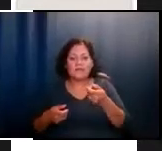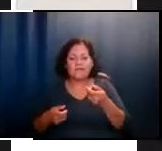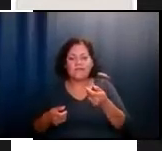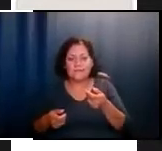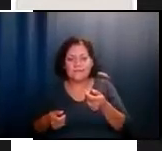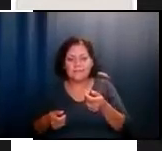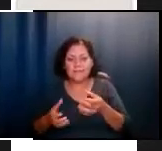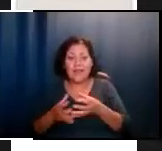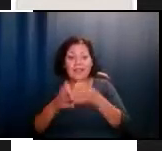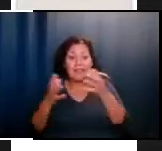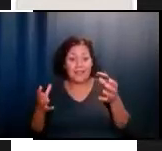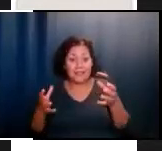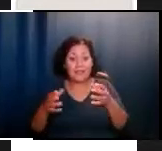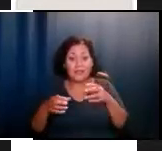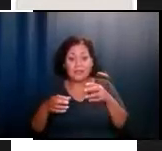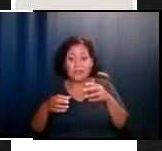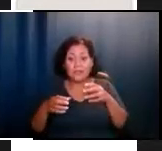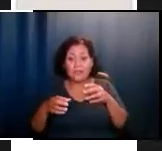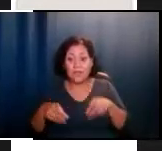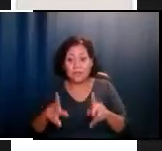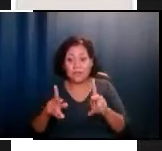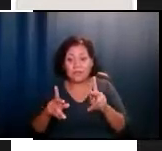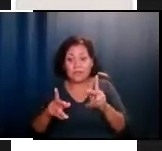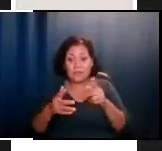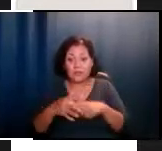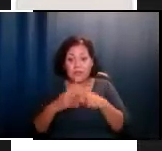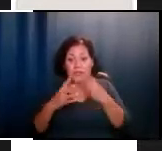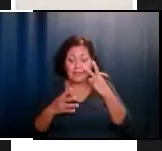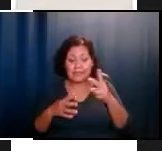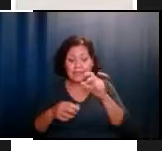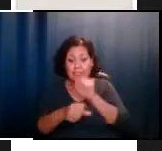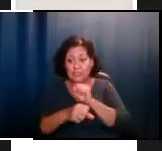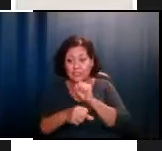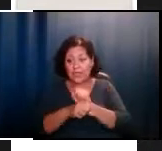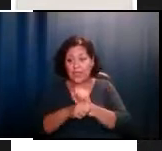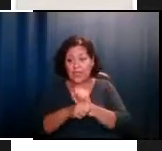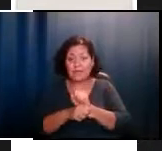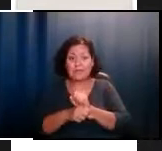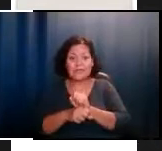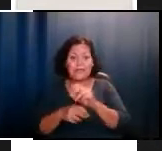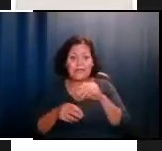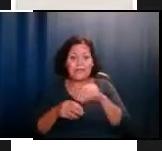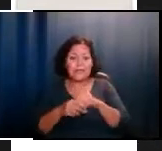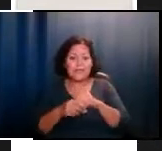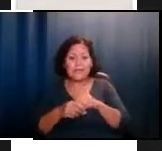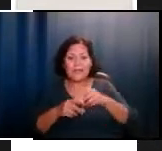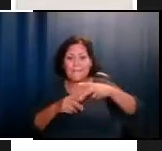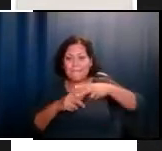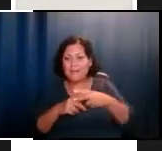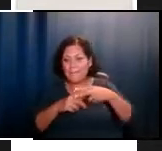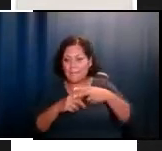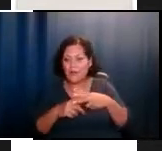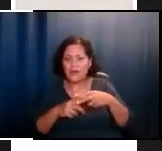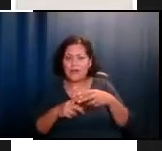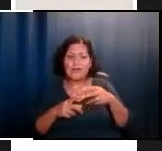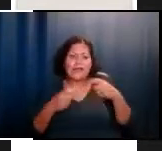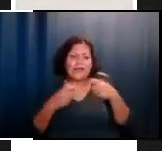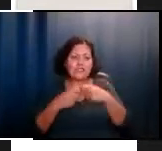A lot of these opportunities, we're starting to see jobs in plumber helpers, electrician